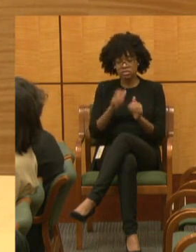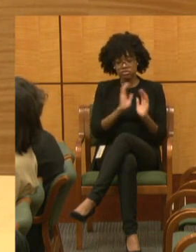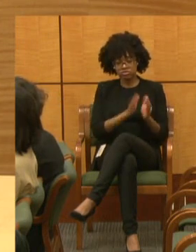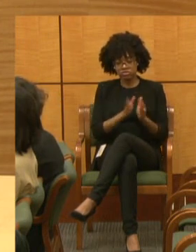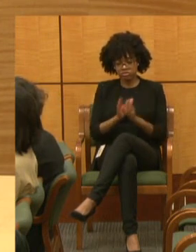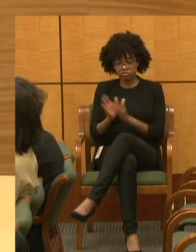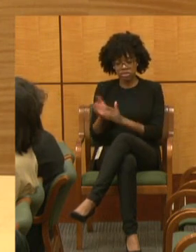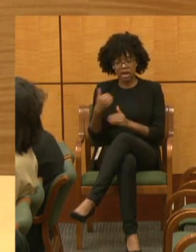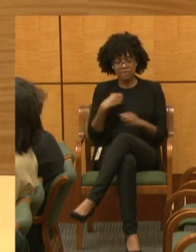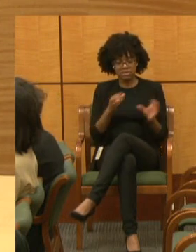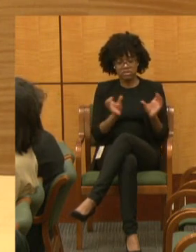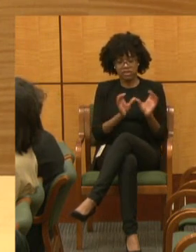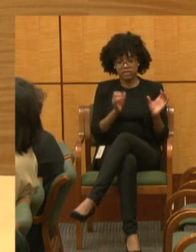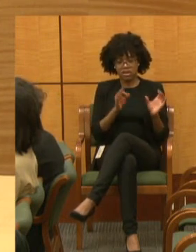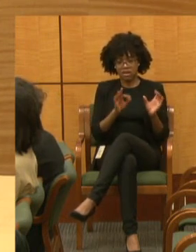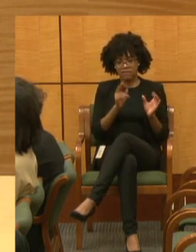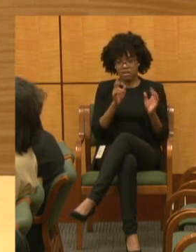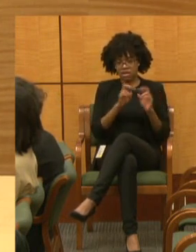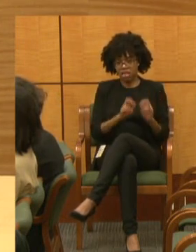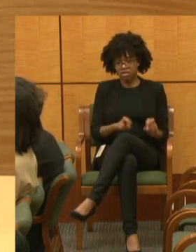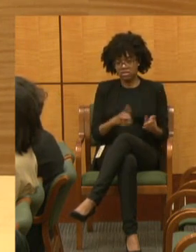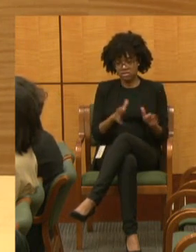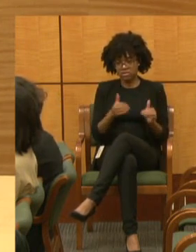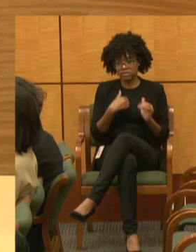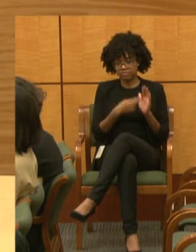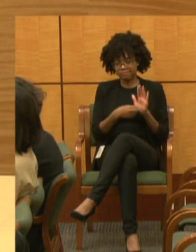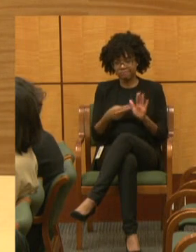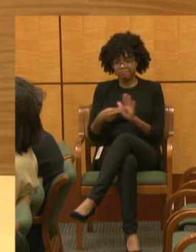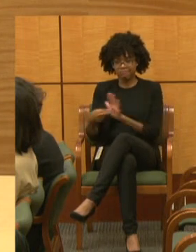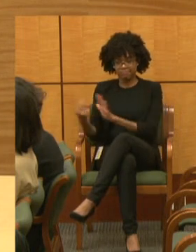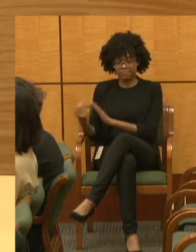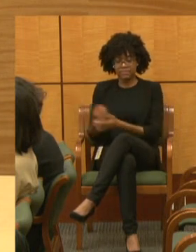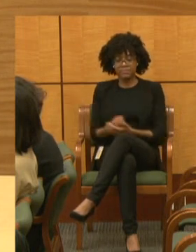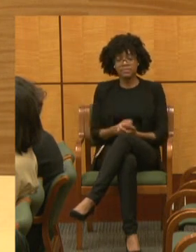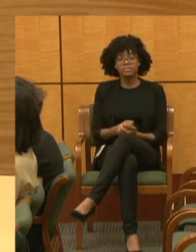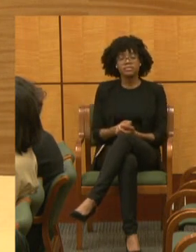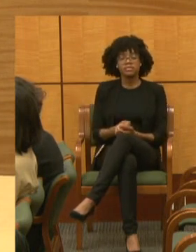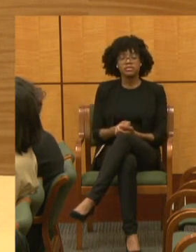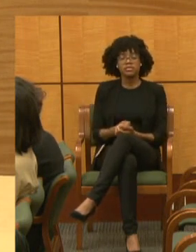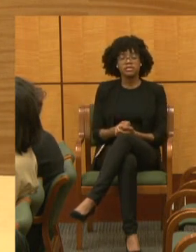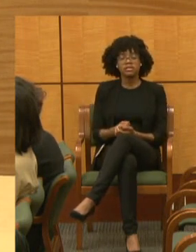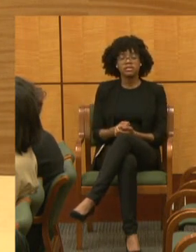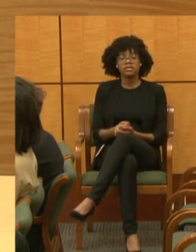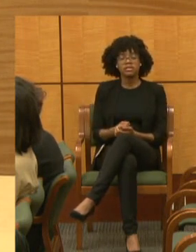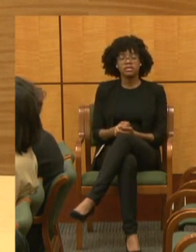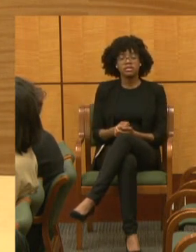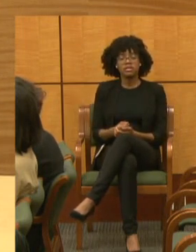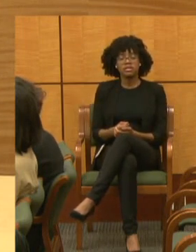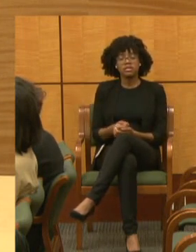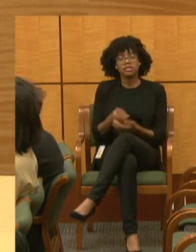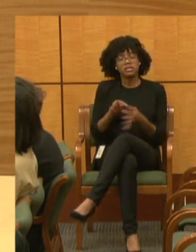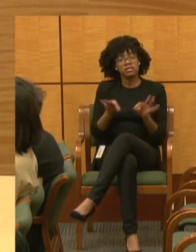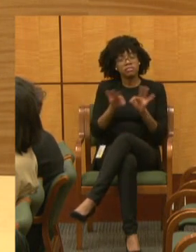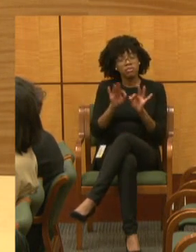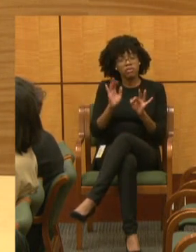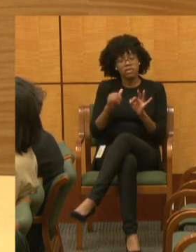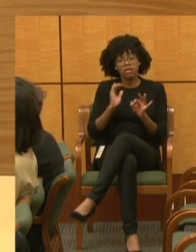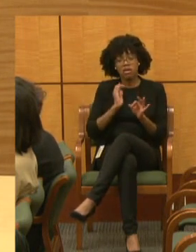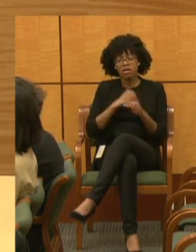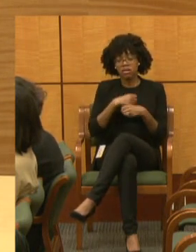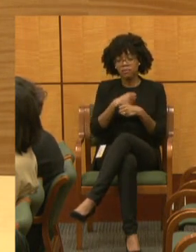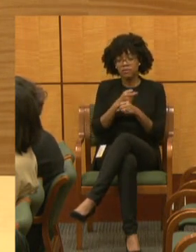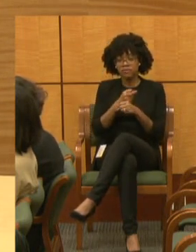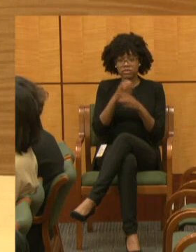analysis. I think it was an important note, too, that many of the manufacturers of the bulk drug substances that we